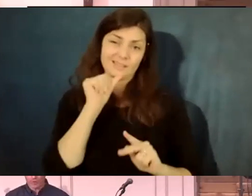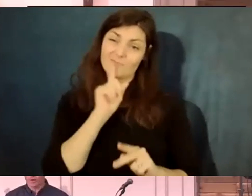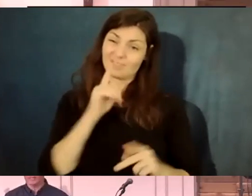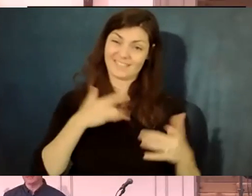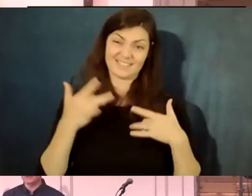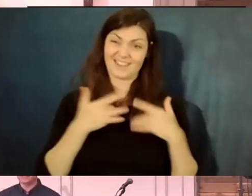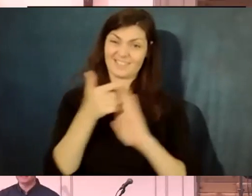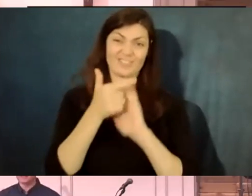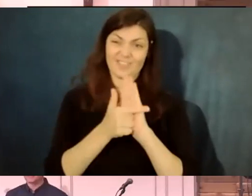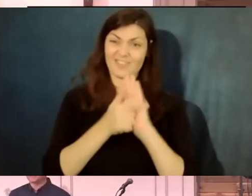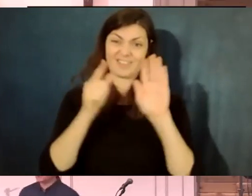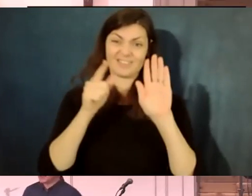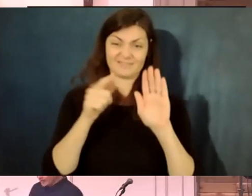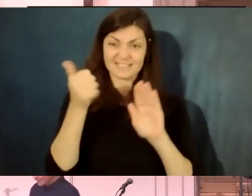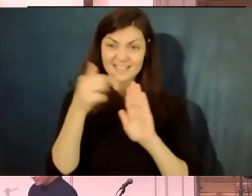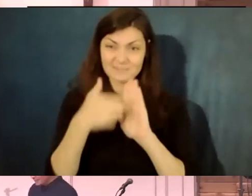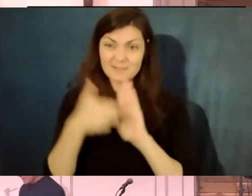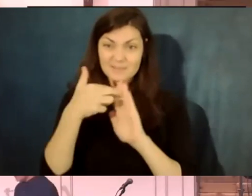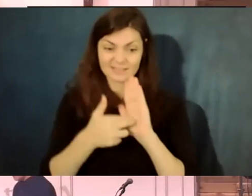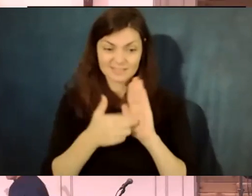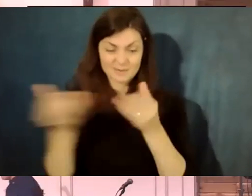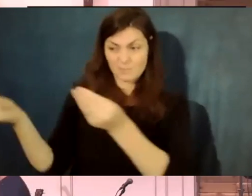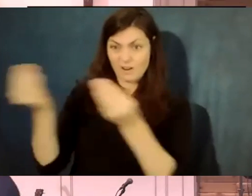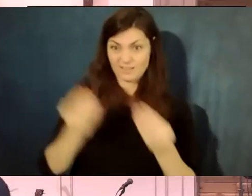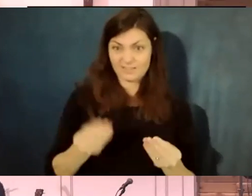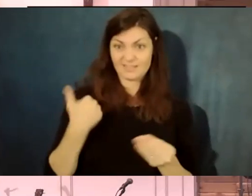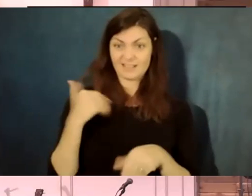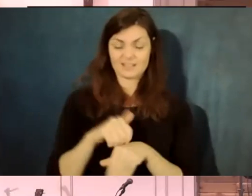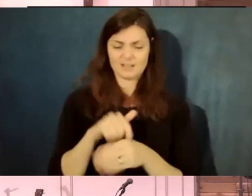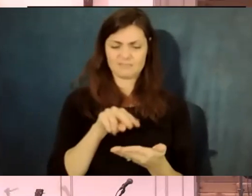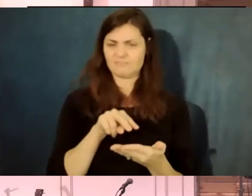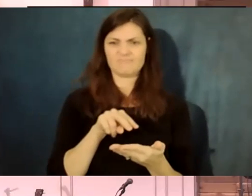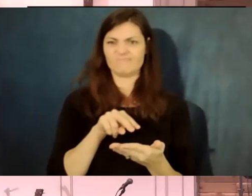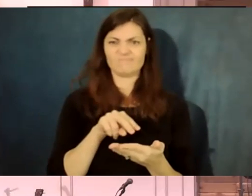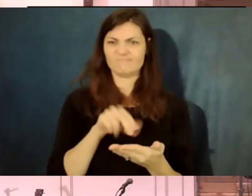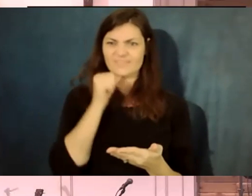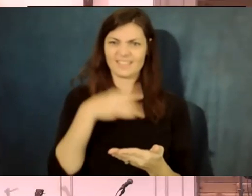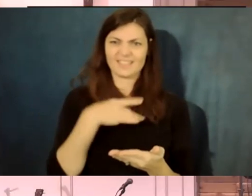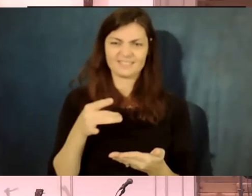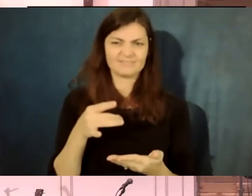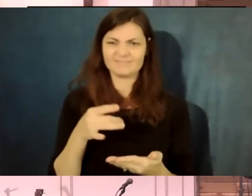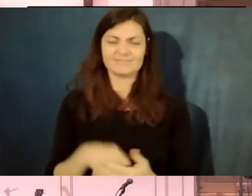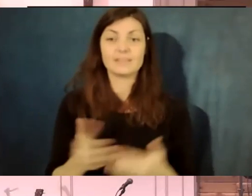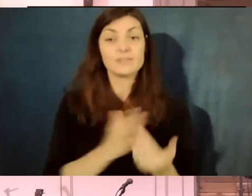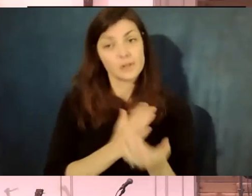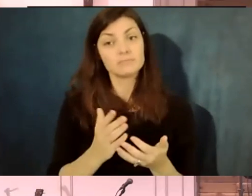they were already given, even though they agreed to do it, to live it. And so they come to Aaron.